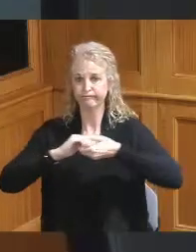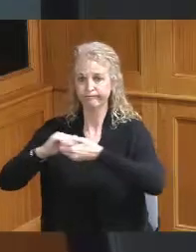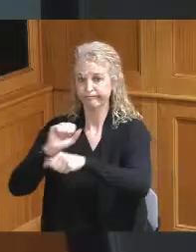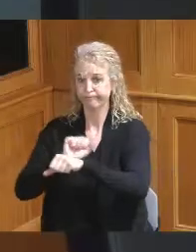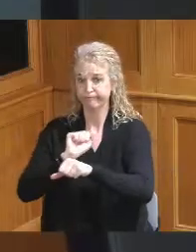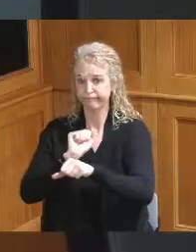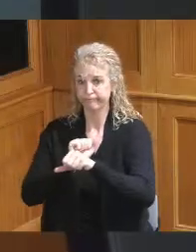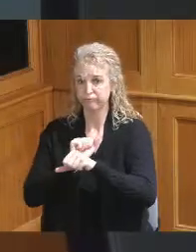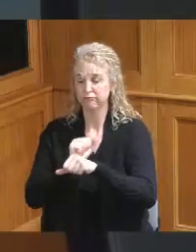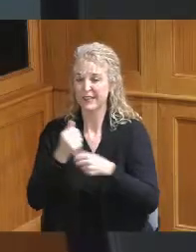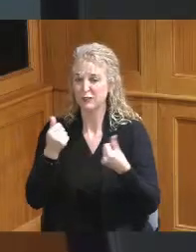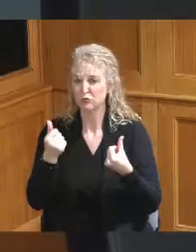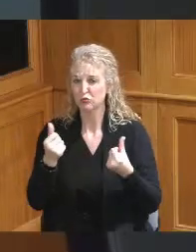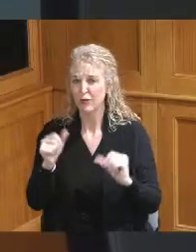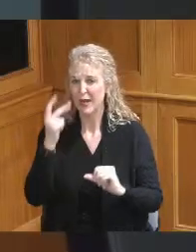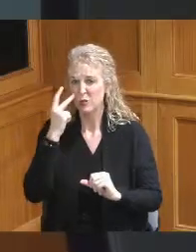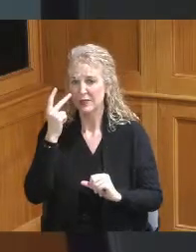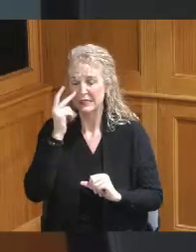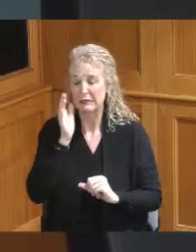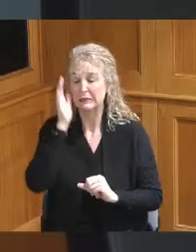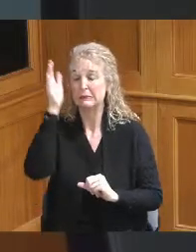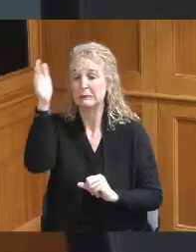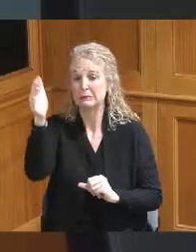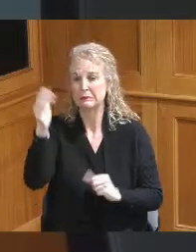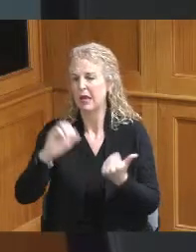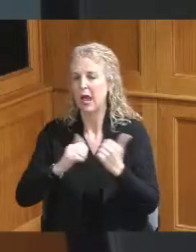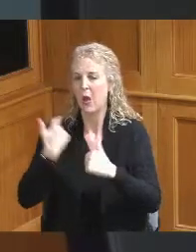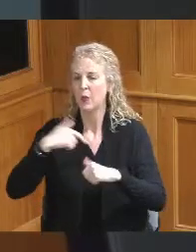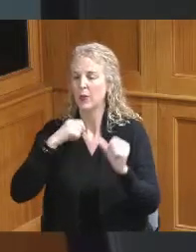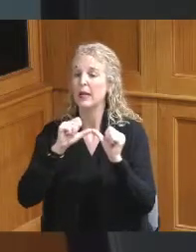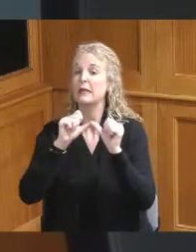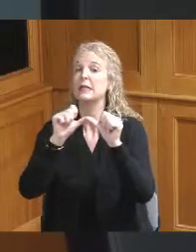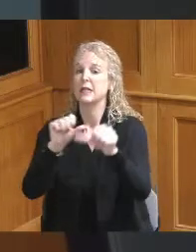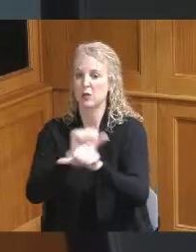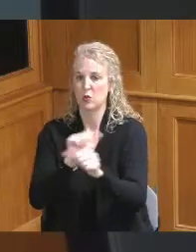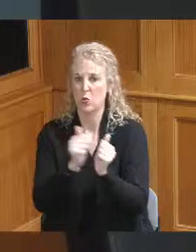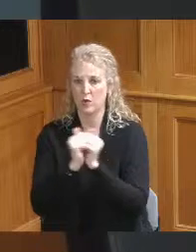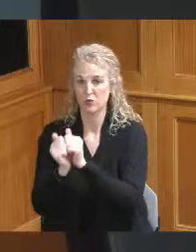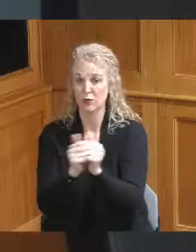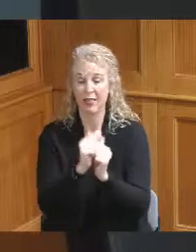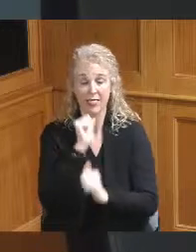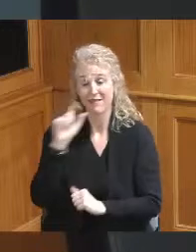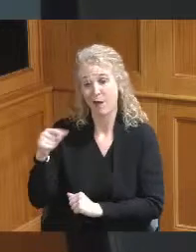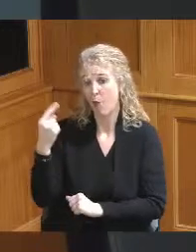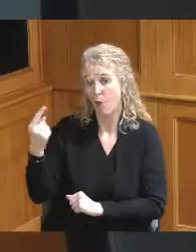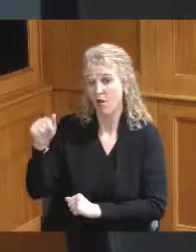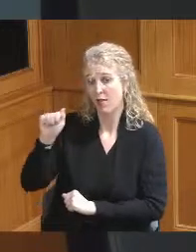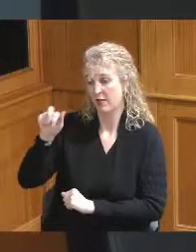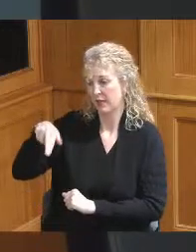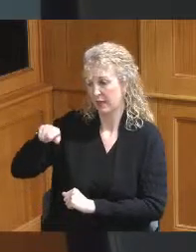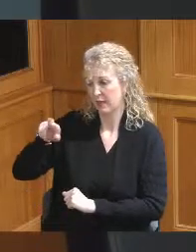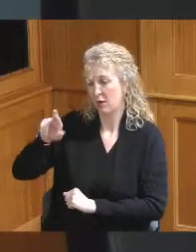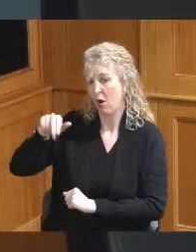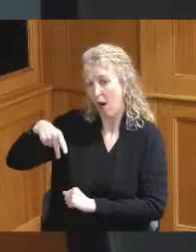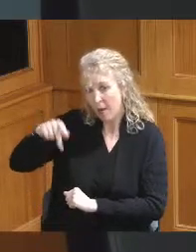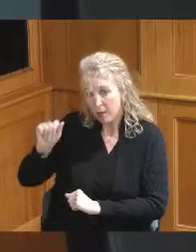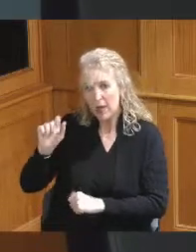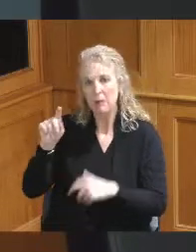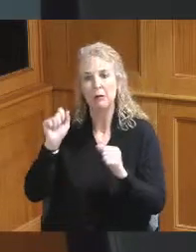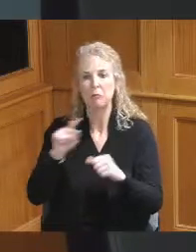and move it into continued work throughout the county. It doesn't have to be ARPA related, but rather relationship related.